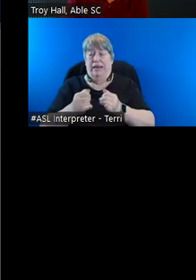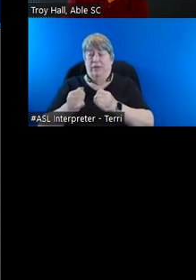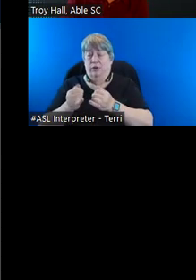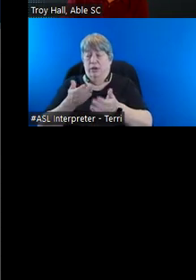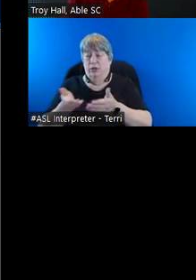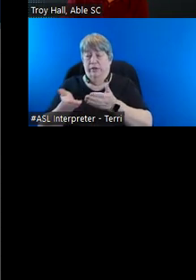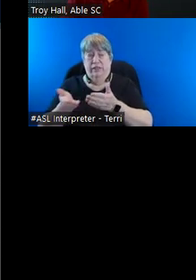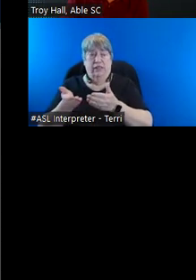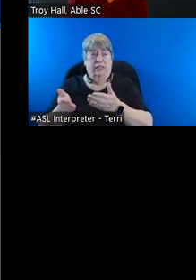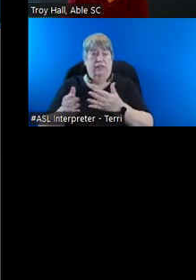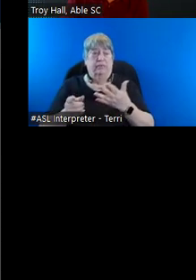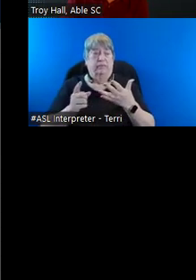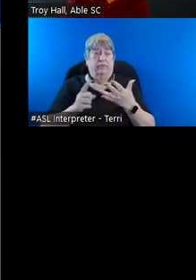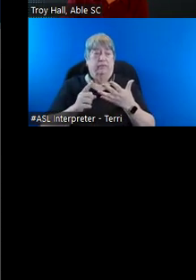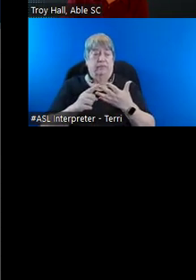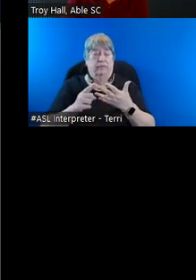is coming from a